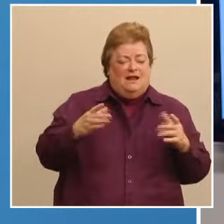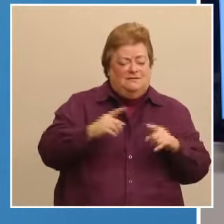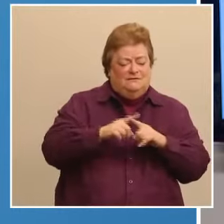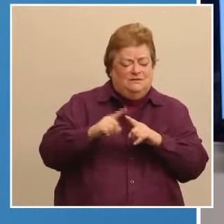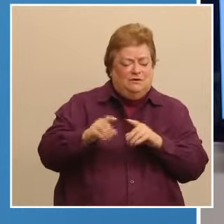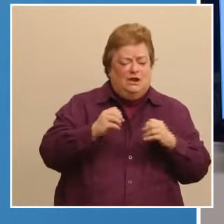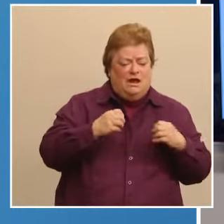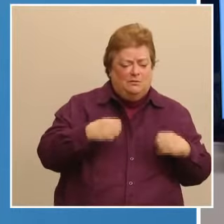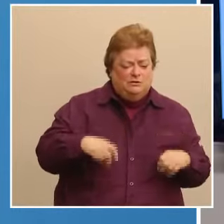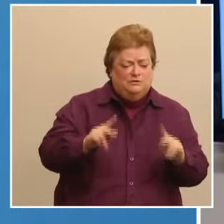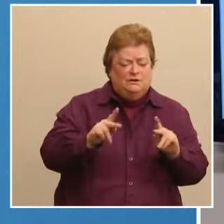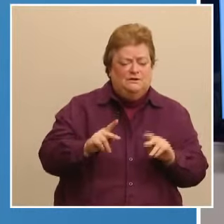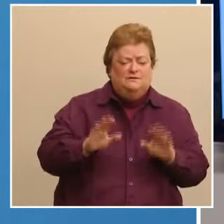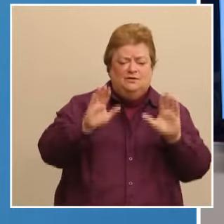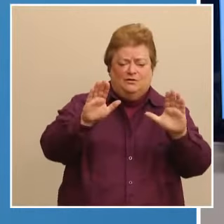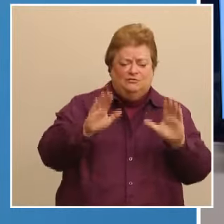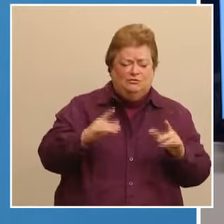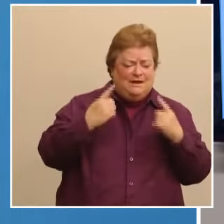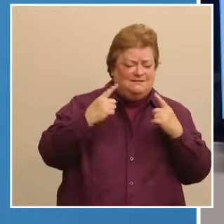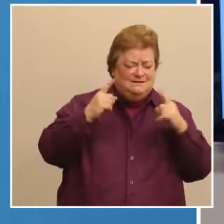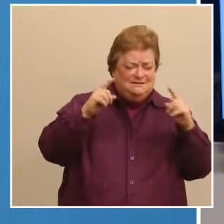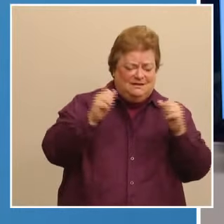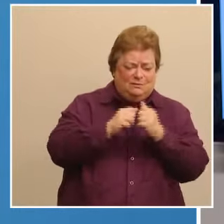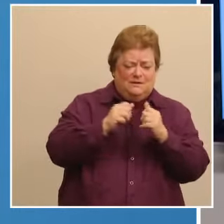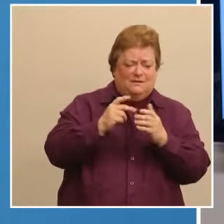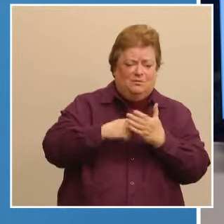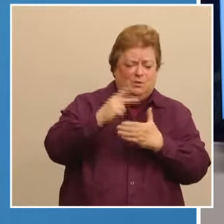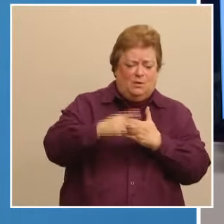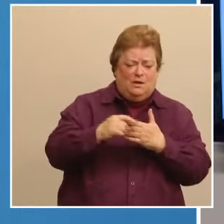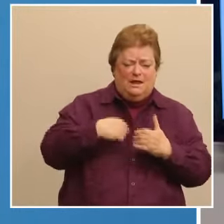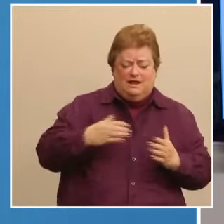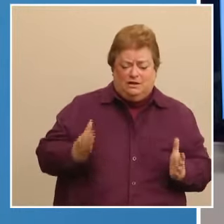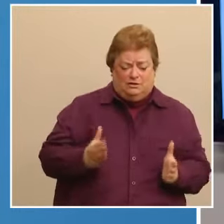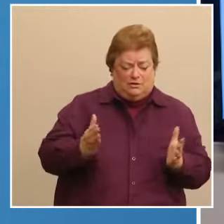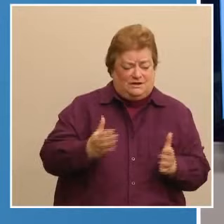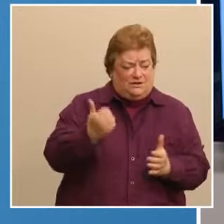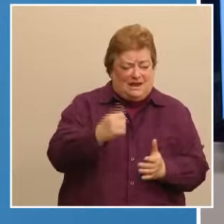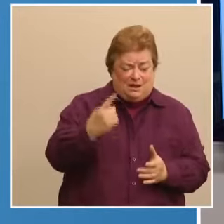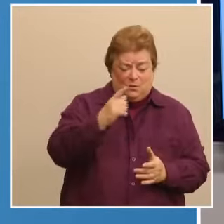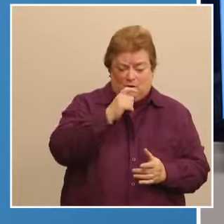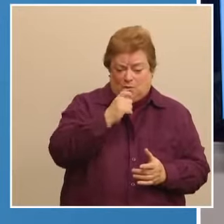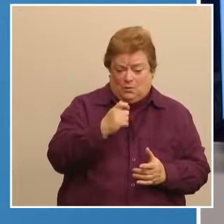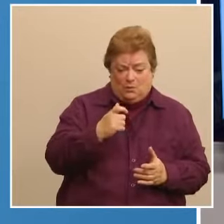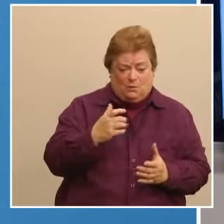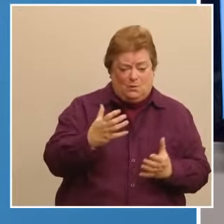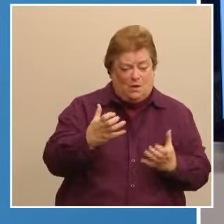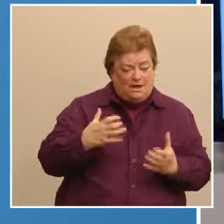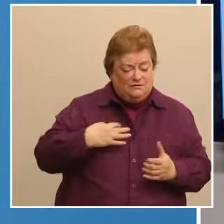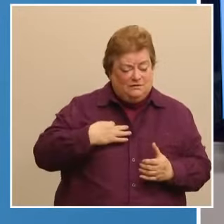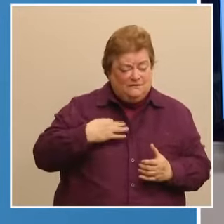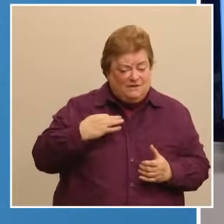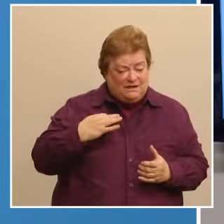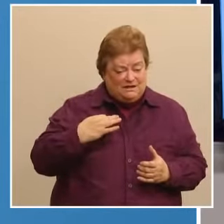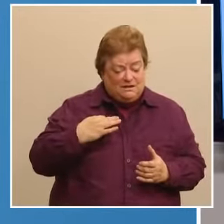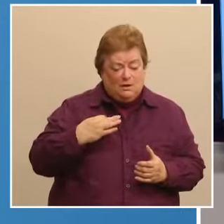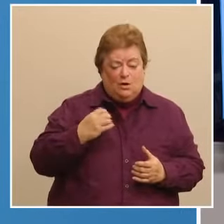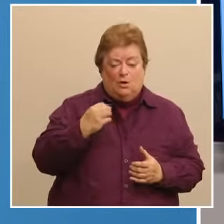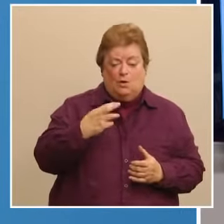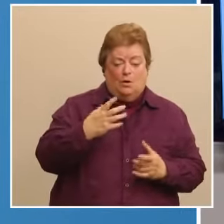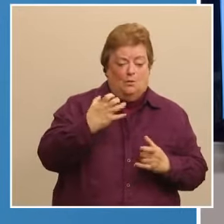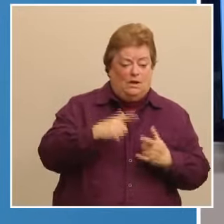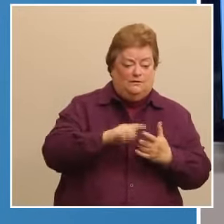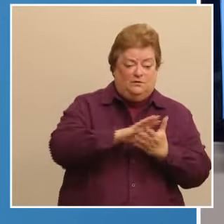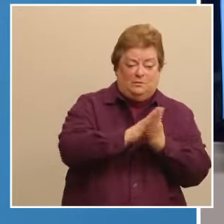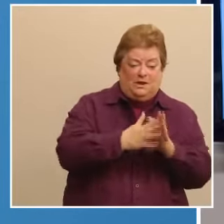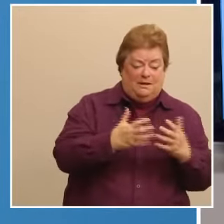opportunities. We've had great success with the program, and I would encourage anyone who would like to either volunteer or be a partner